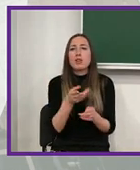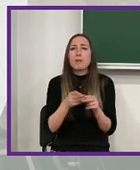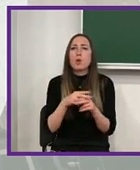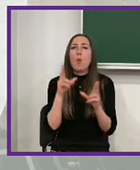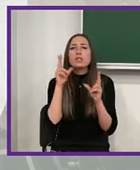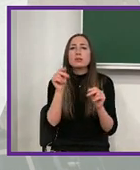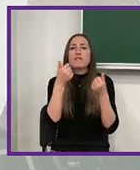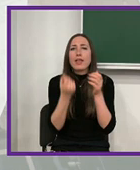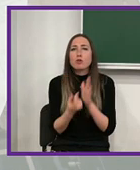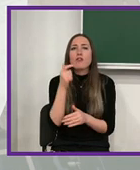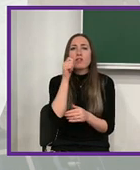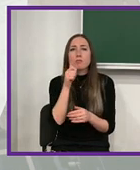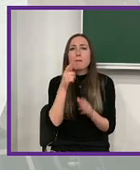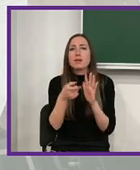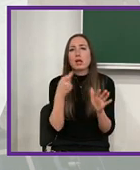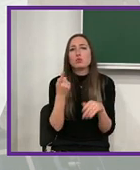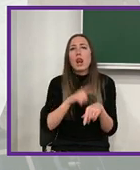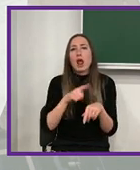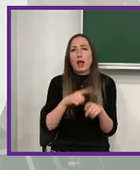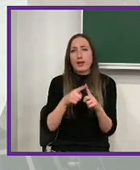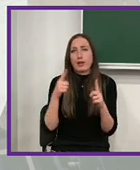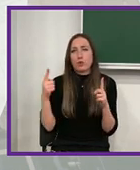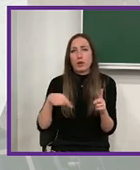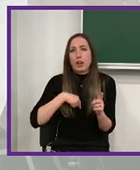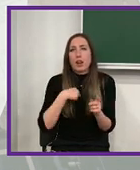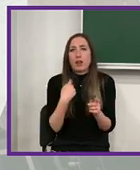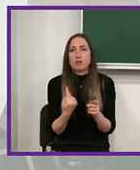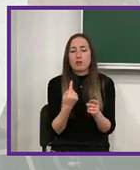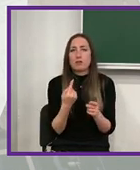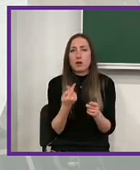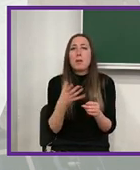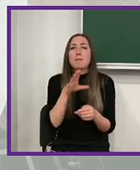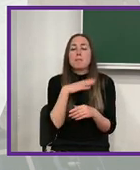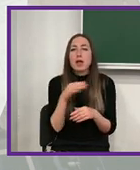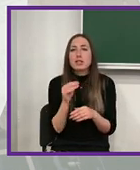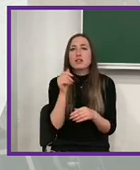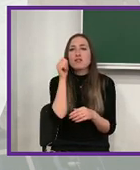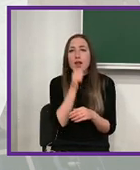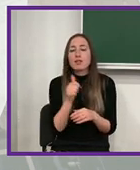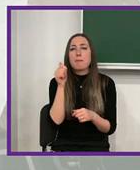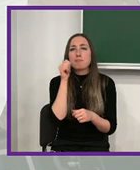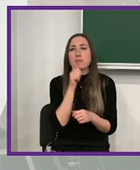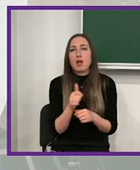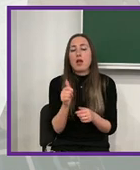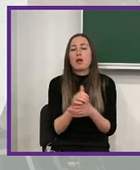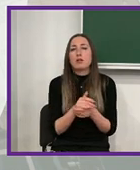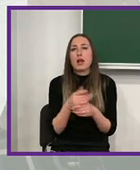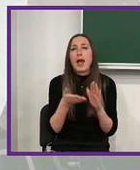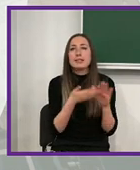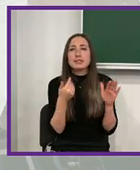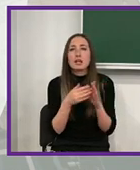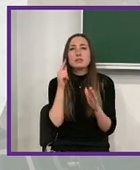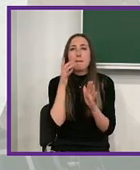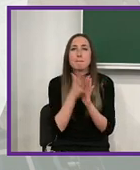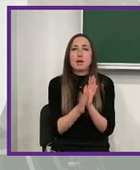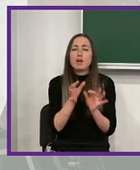one of the elements when we try to talk to the board, is to warn them, like, are you really willing to go into this process? Are you going to follow through what